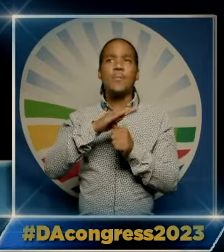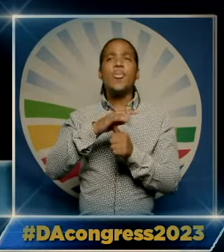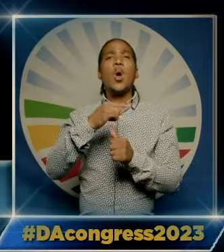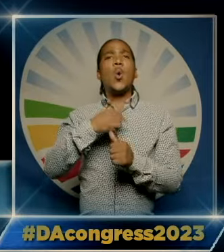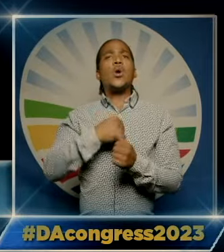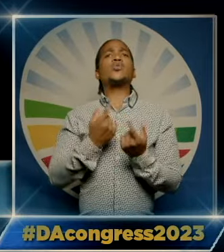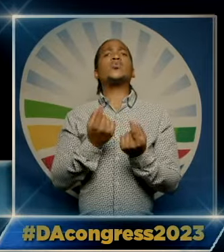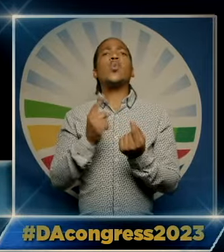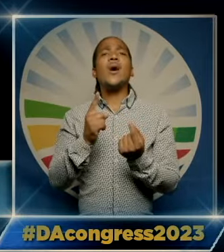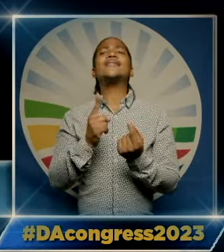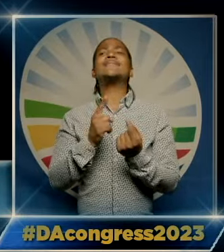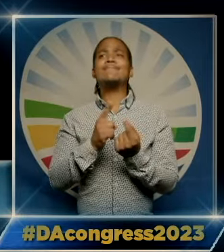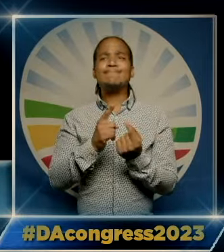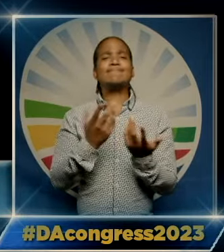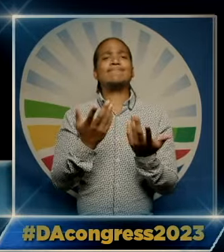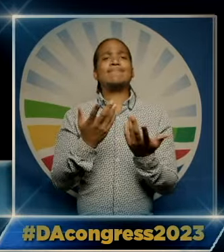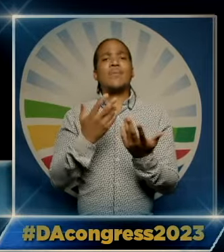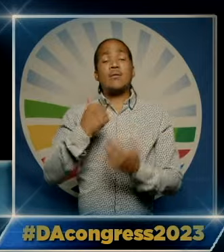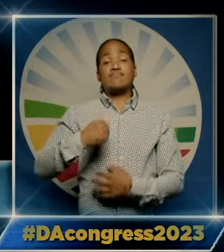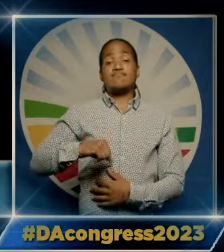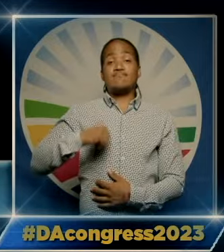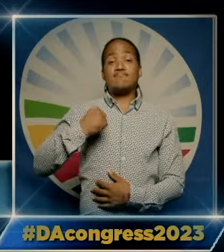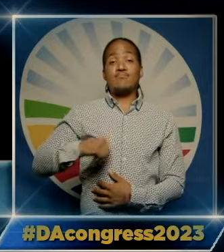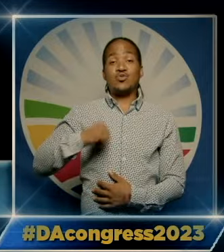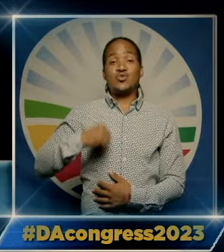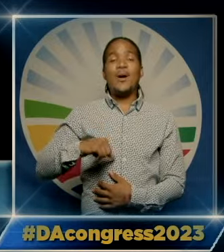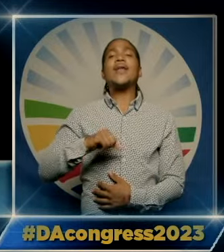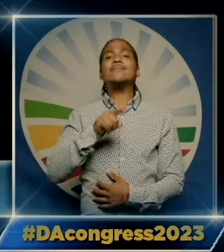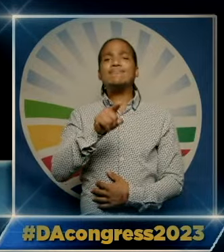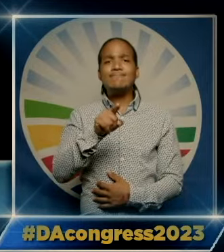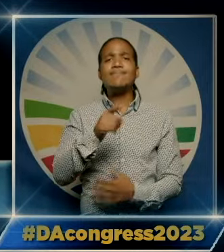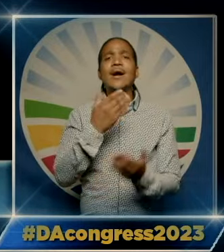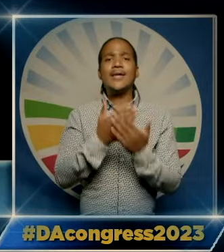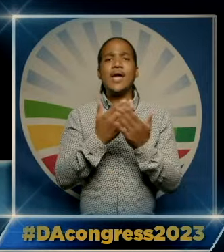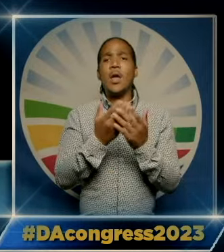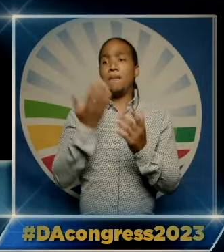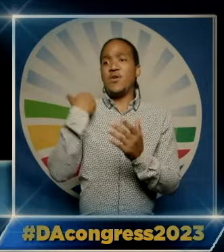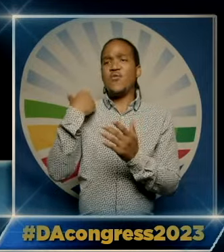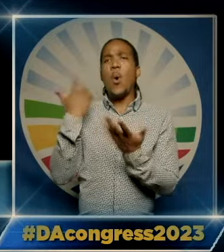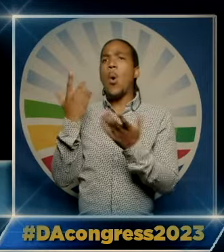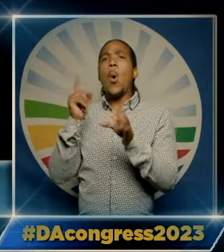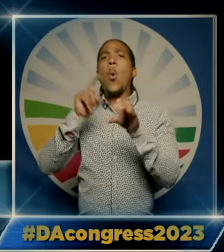confidence, and we improved our municipal audit outcome from qualified to unqualified.